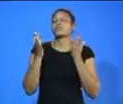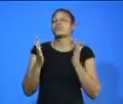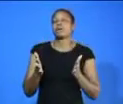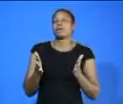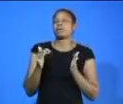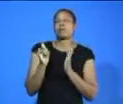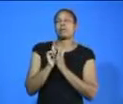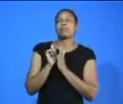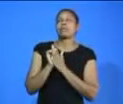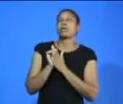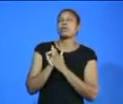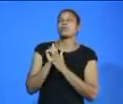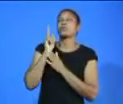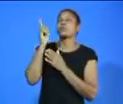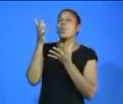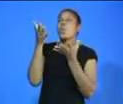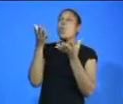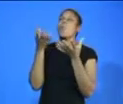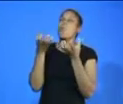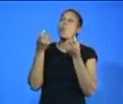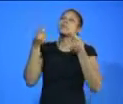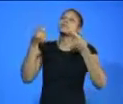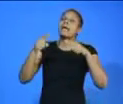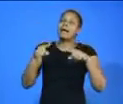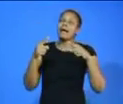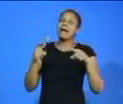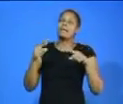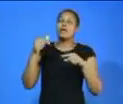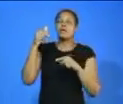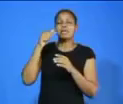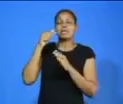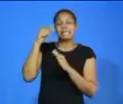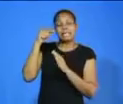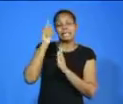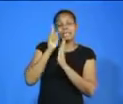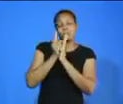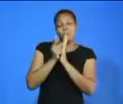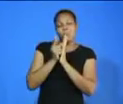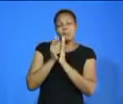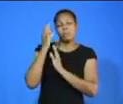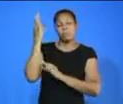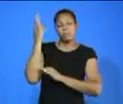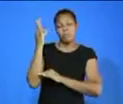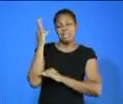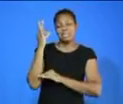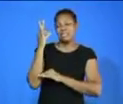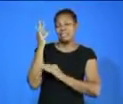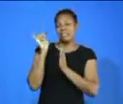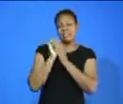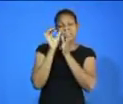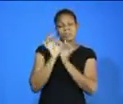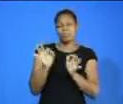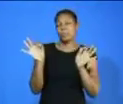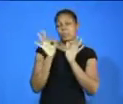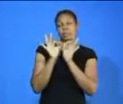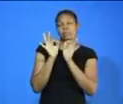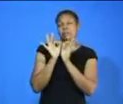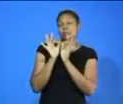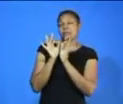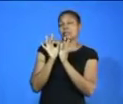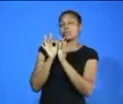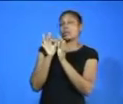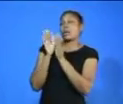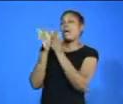that which you want done for this moment in the preaching that is now necessary, is our asking